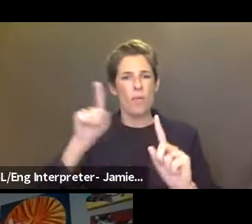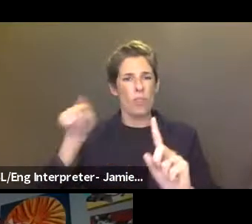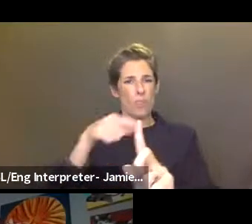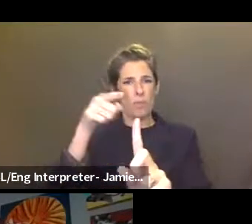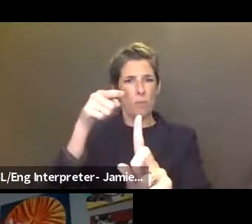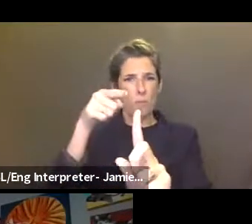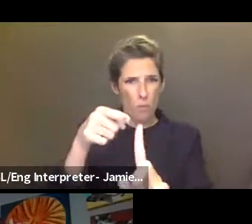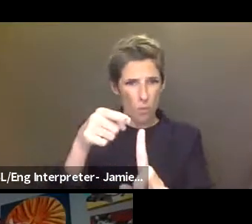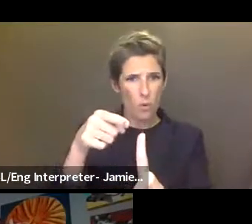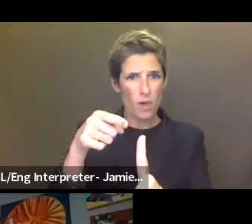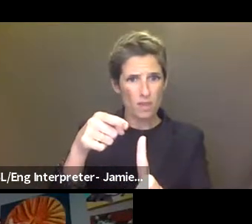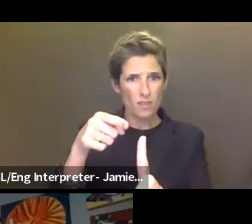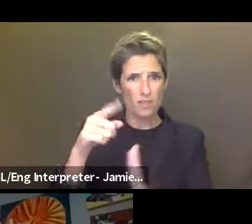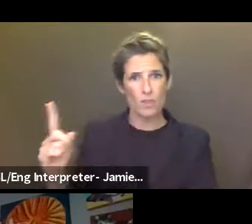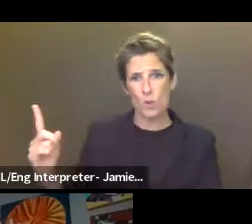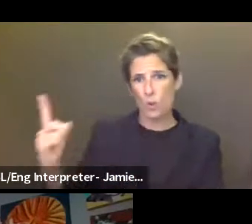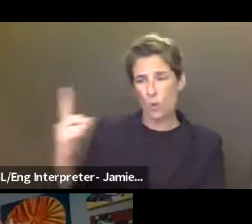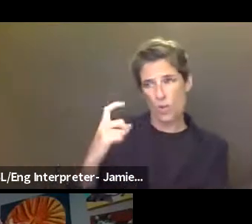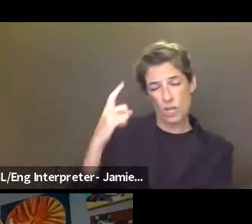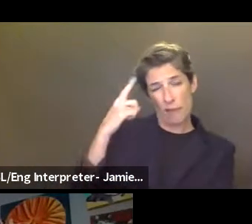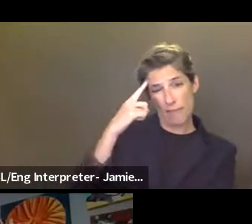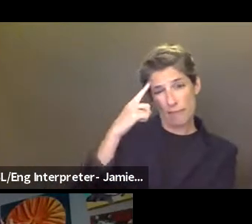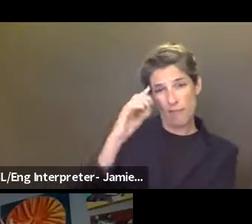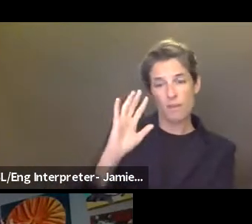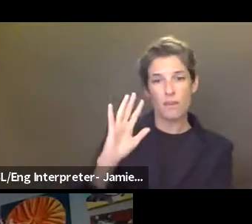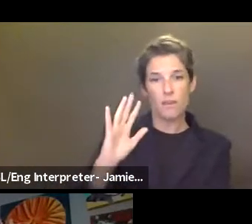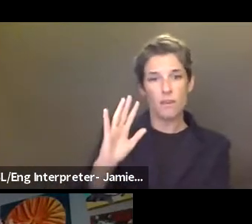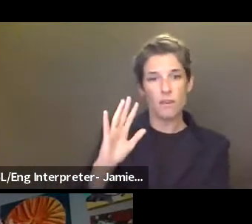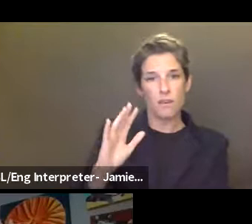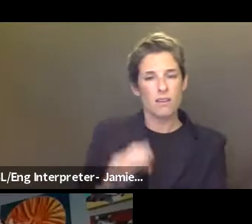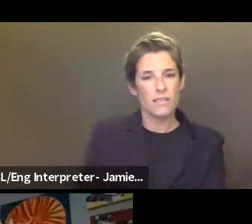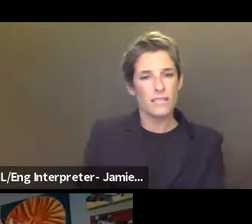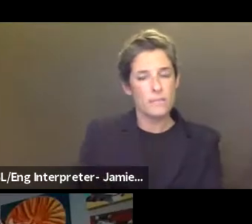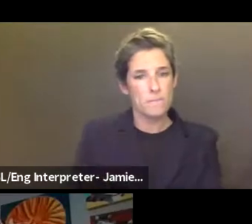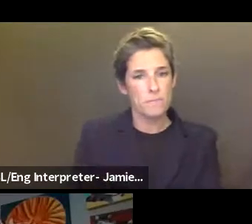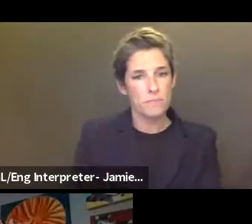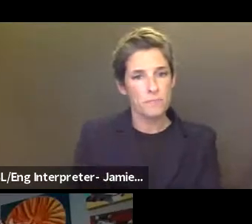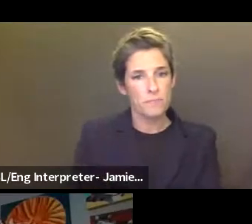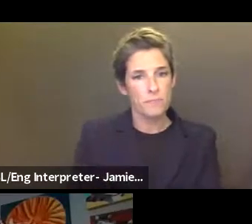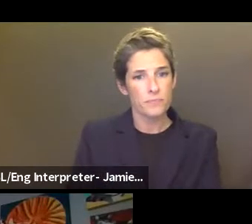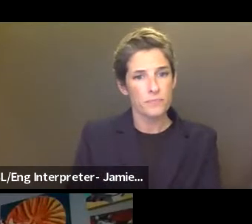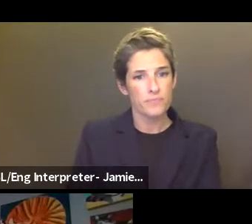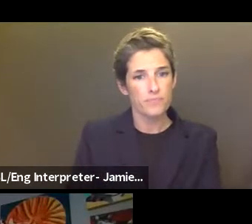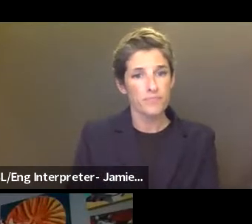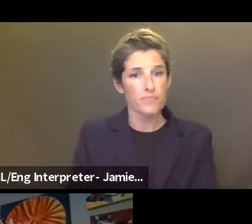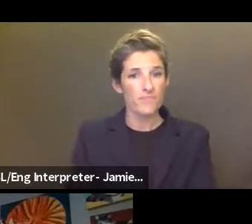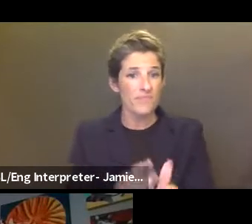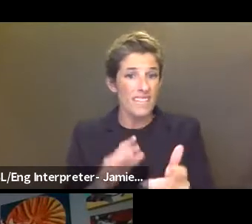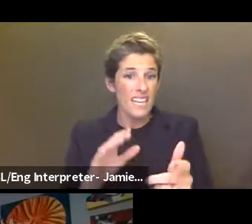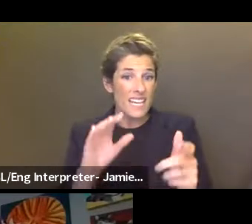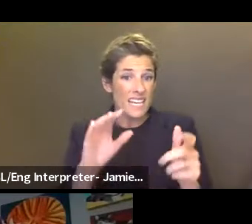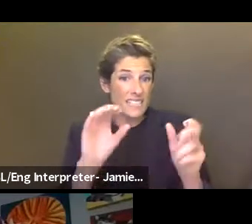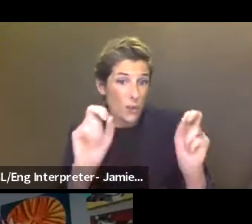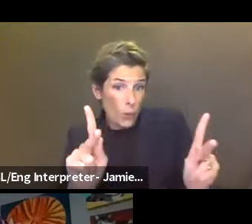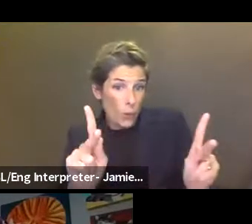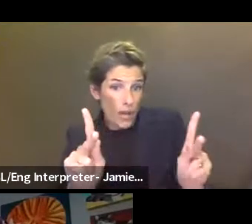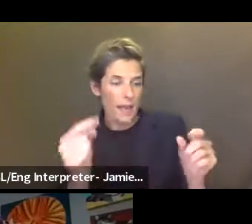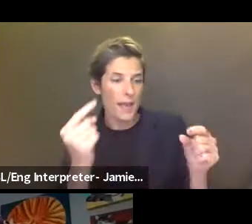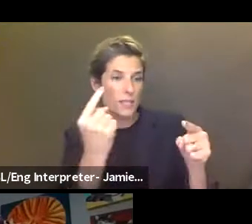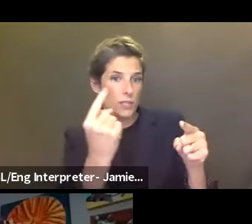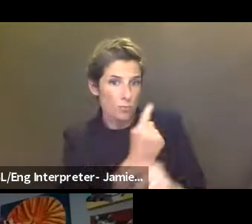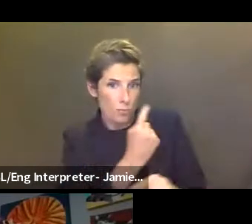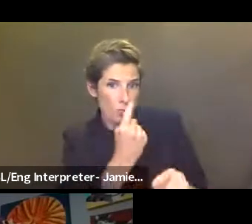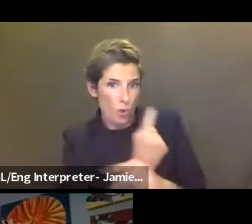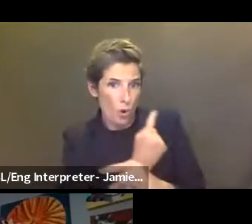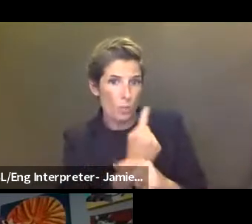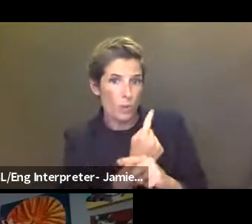the person who wrote this question, I think, is to say, aren't there contexts in which it is and should be permissible and